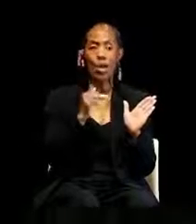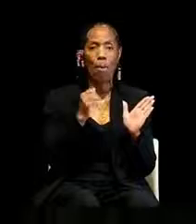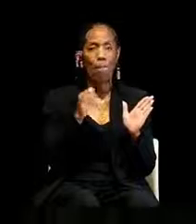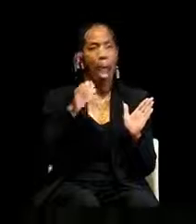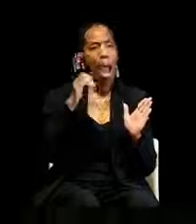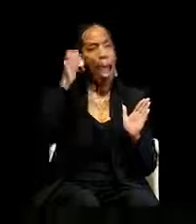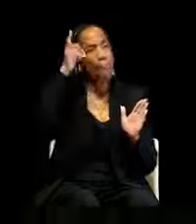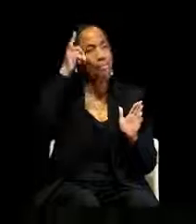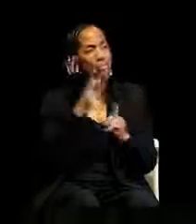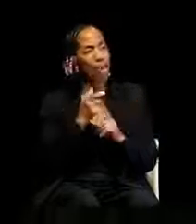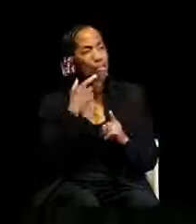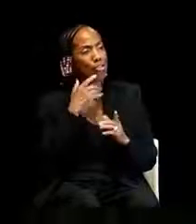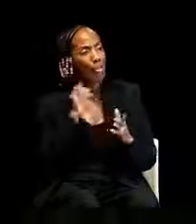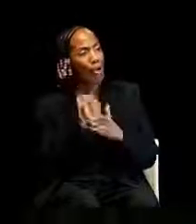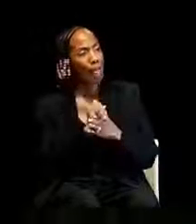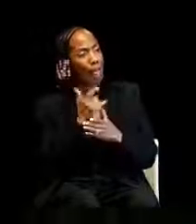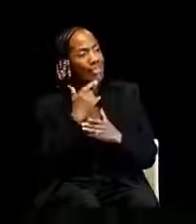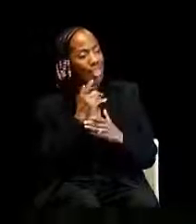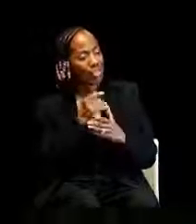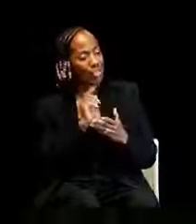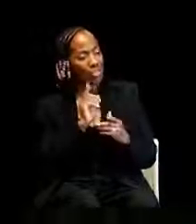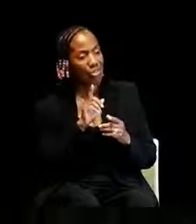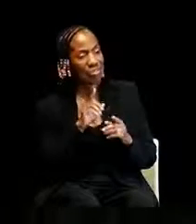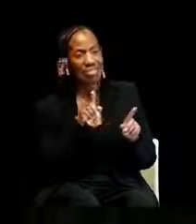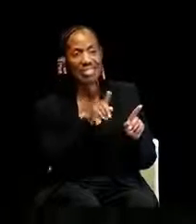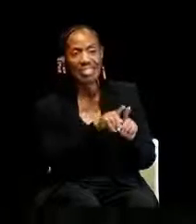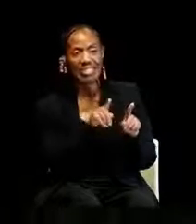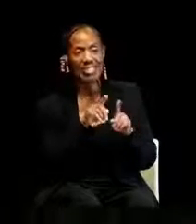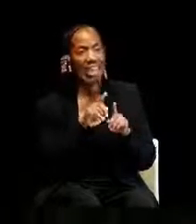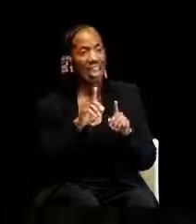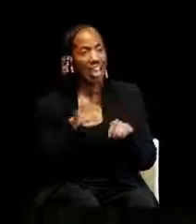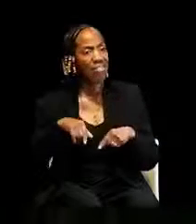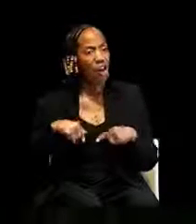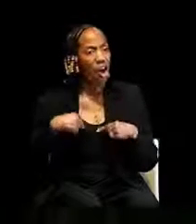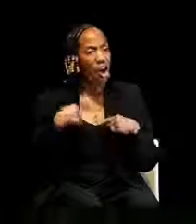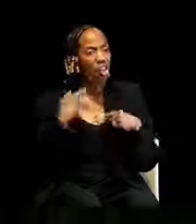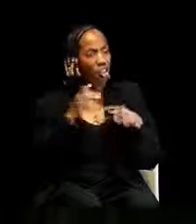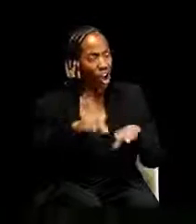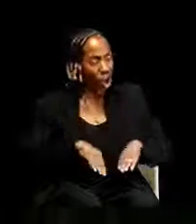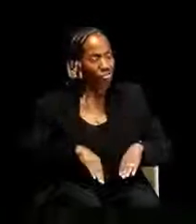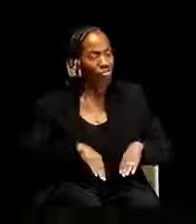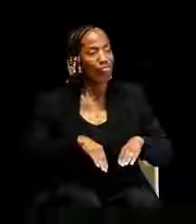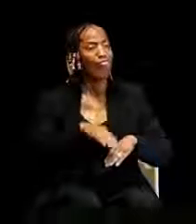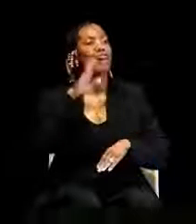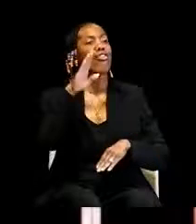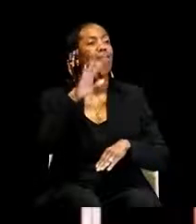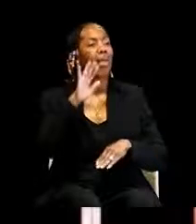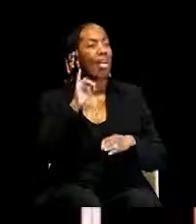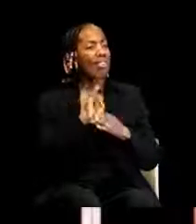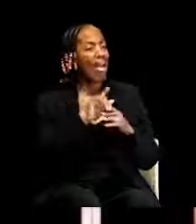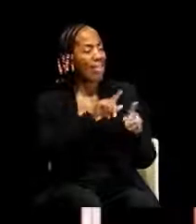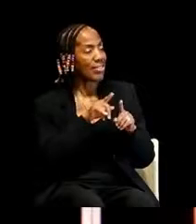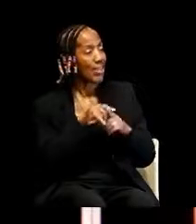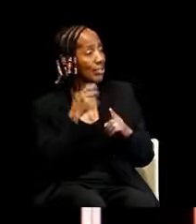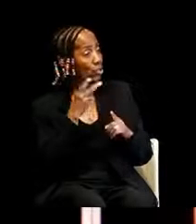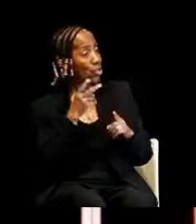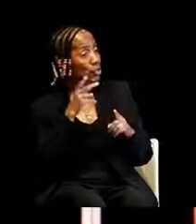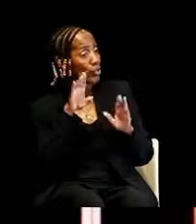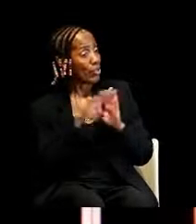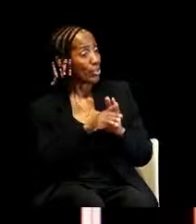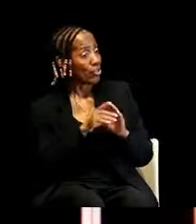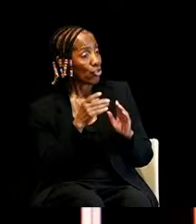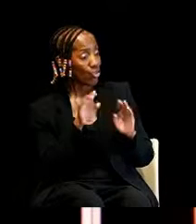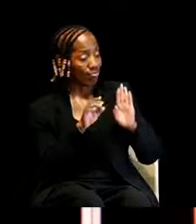Like, you've always been like this since you were little. You always said this is what you would do. And so the two pictures that's on the